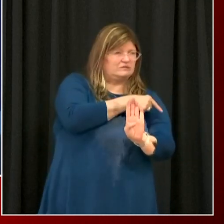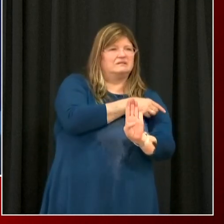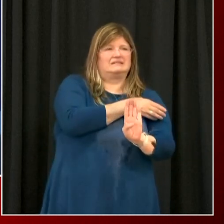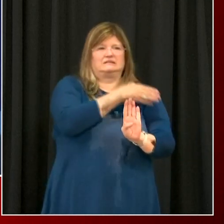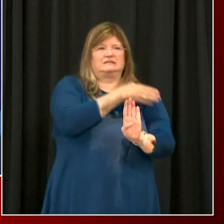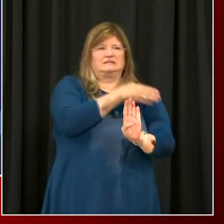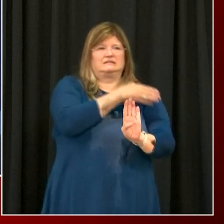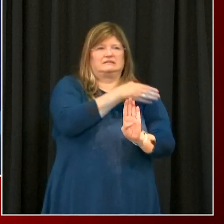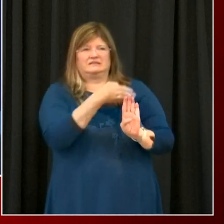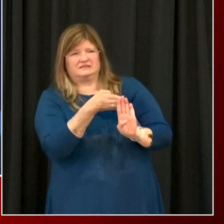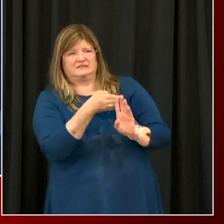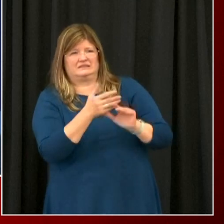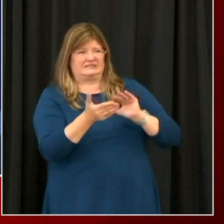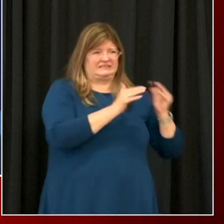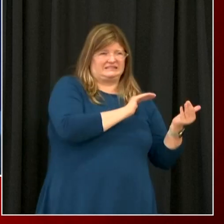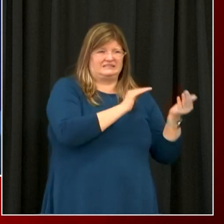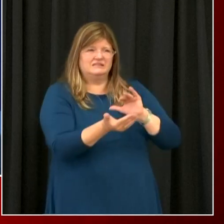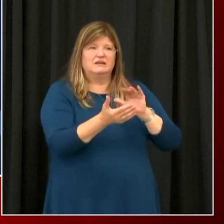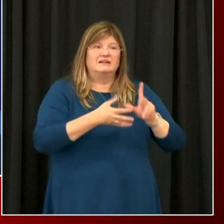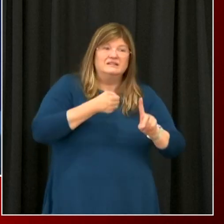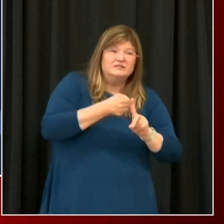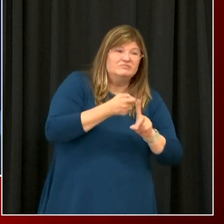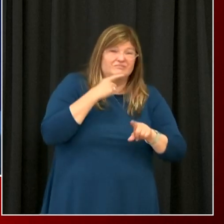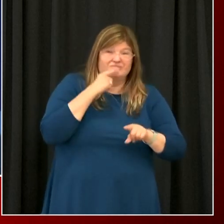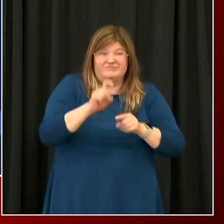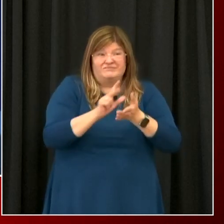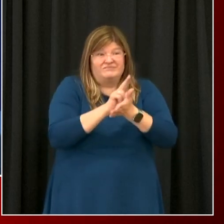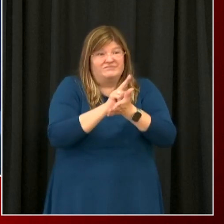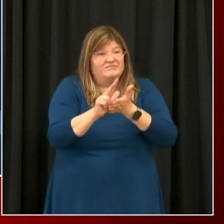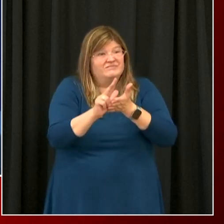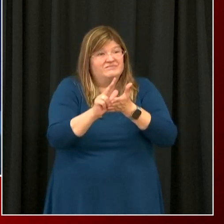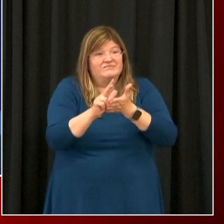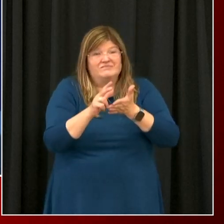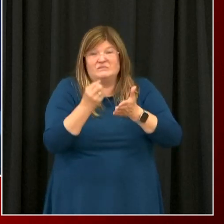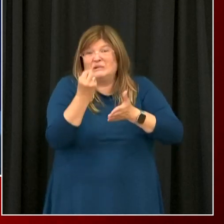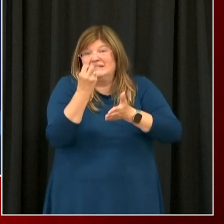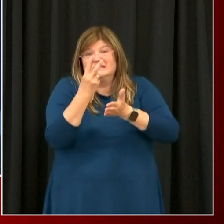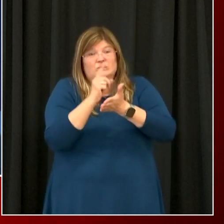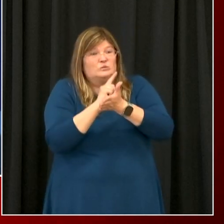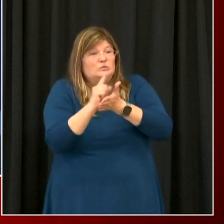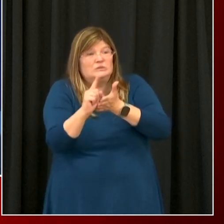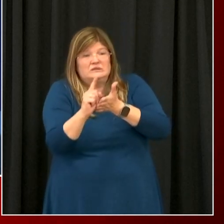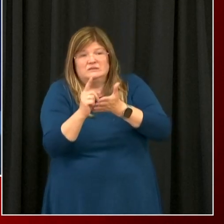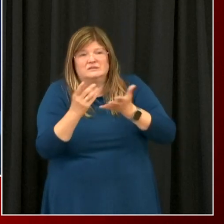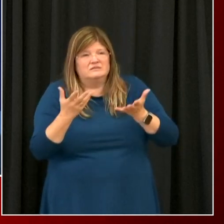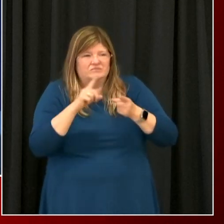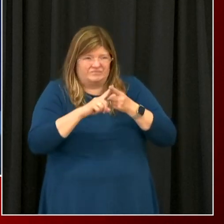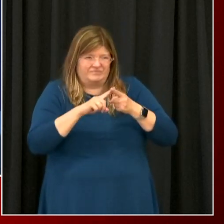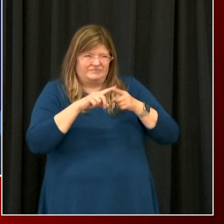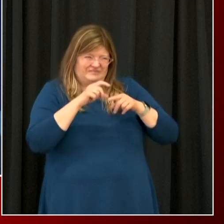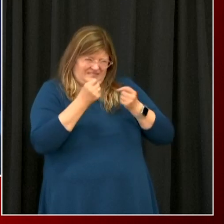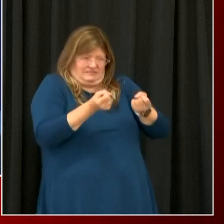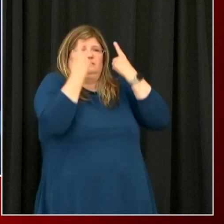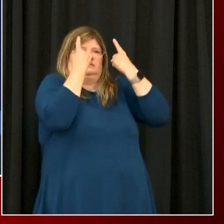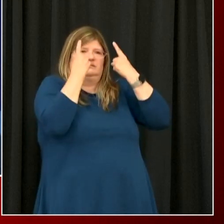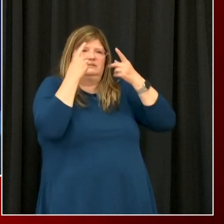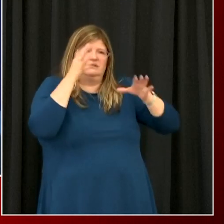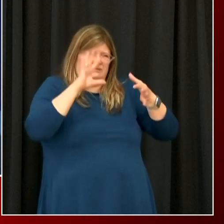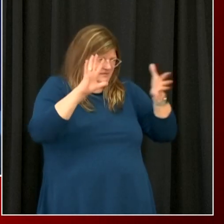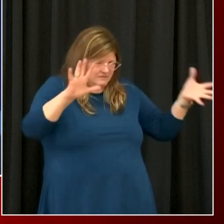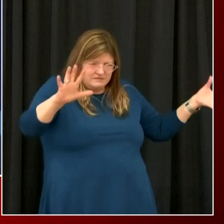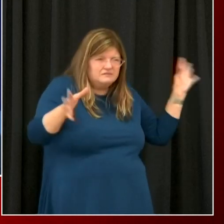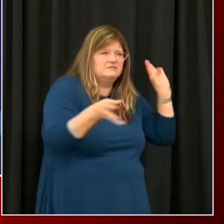takes about 3 to 12 weeks to fully be able to see what those changes have caused. And you can see there, we've